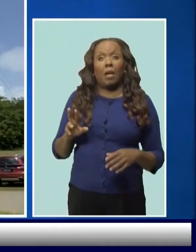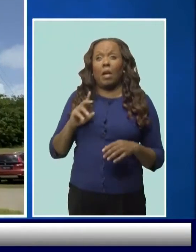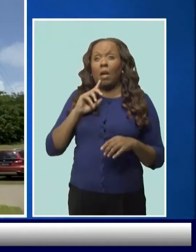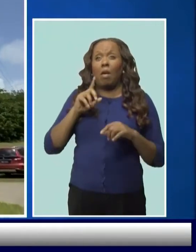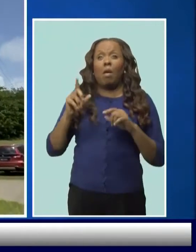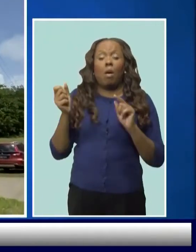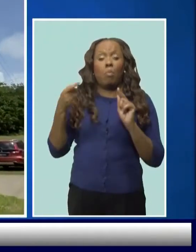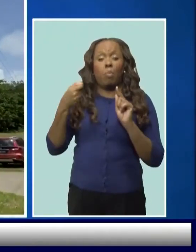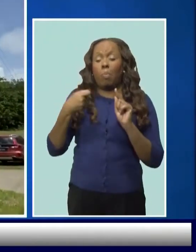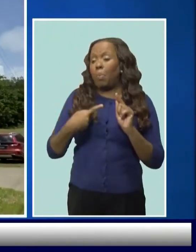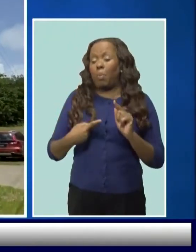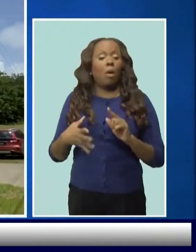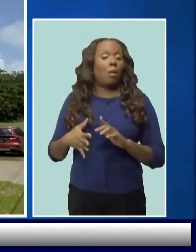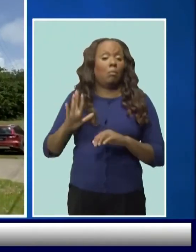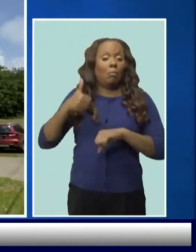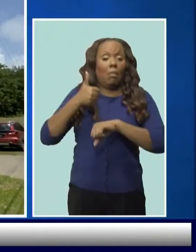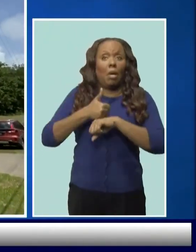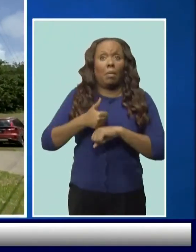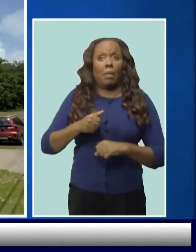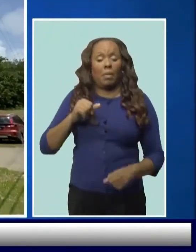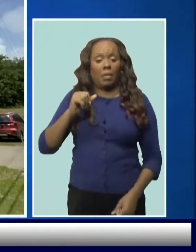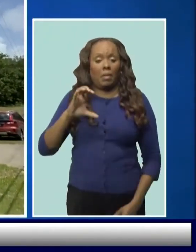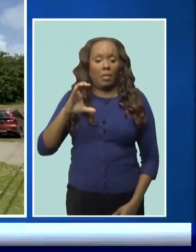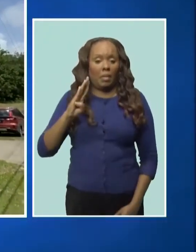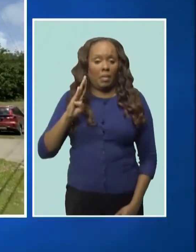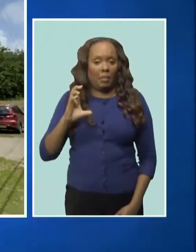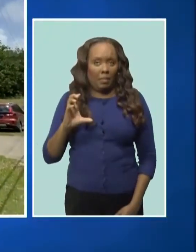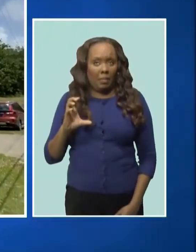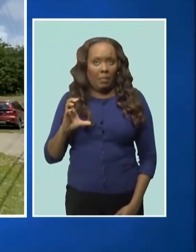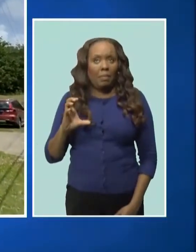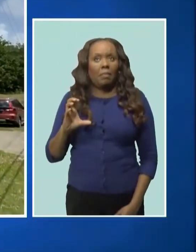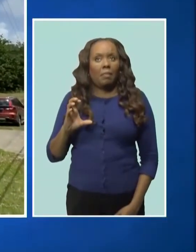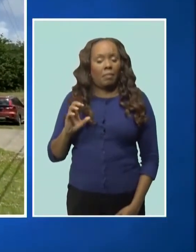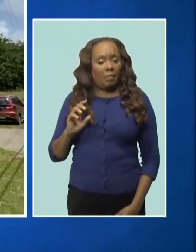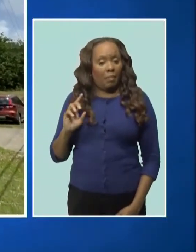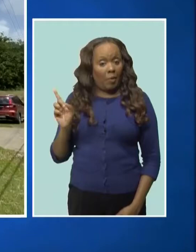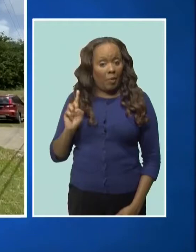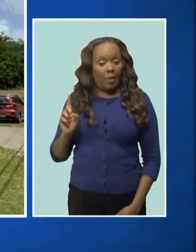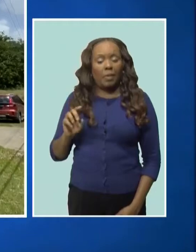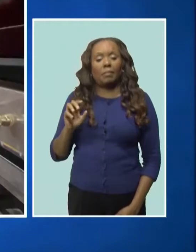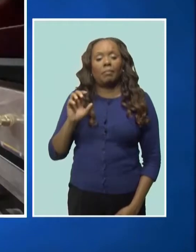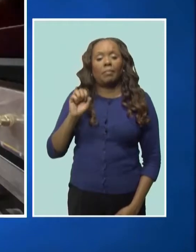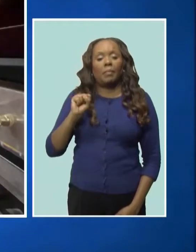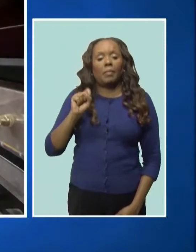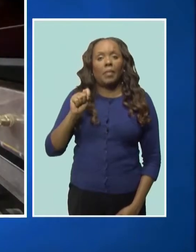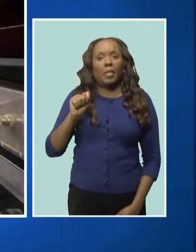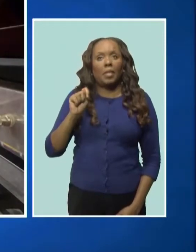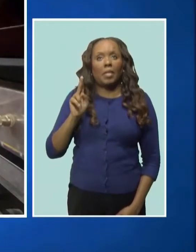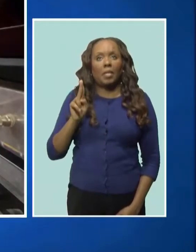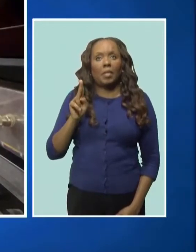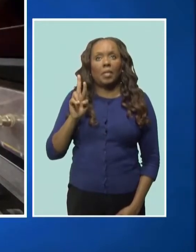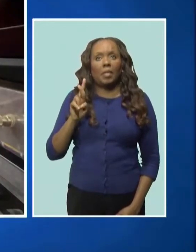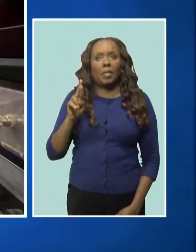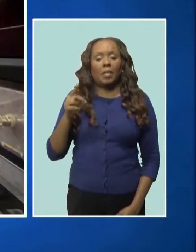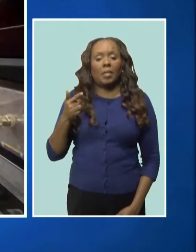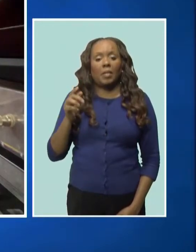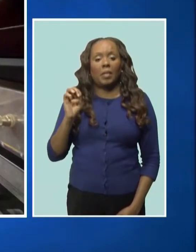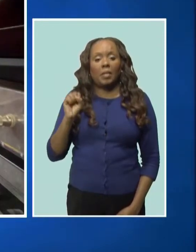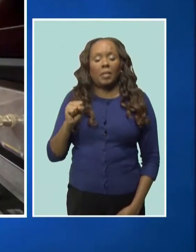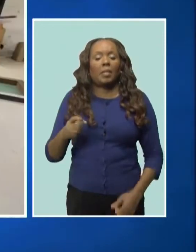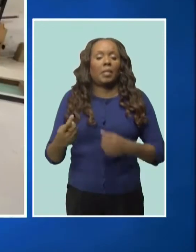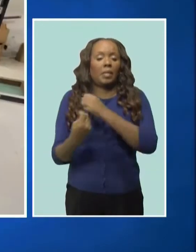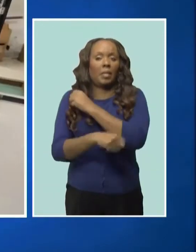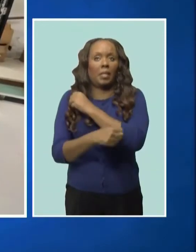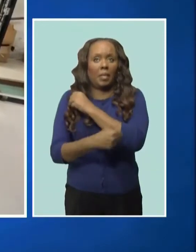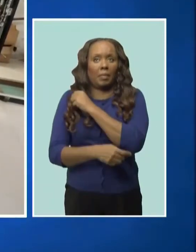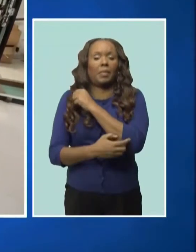antenna was installed at the Caribbean Broadcasting Corporation's transmission tower at Sturgis, St. Thomas, bringing